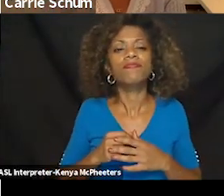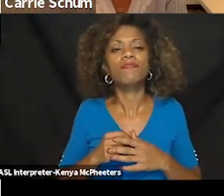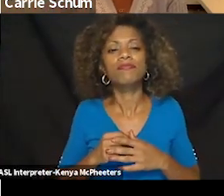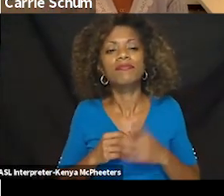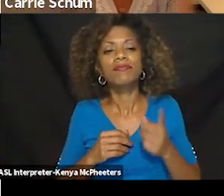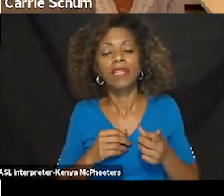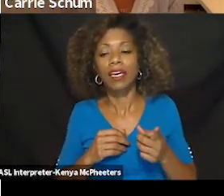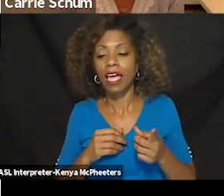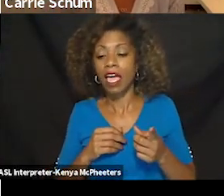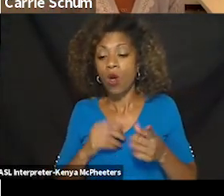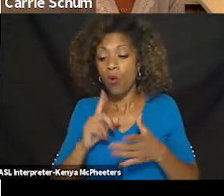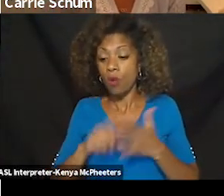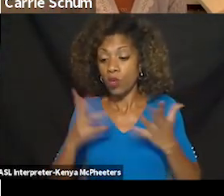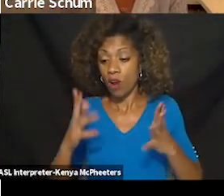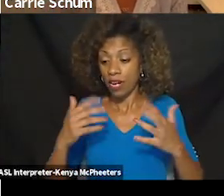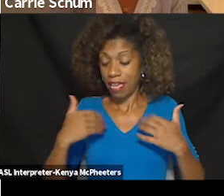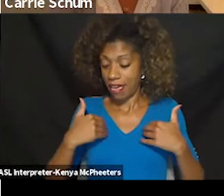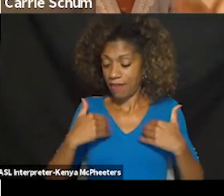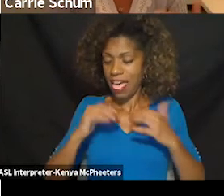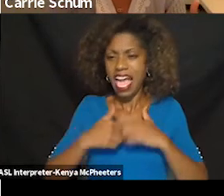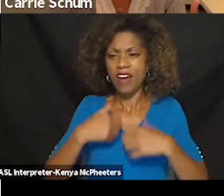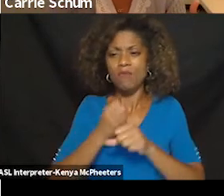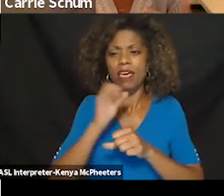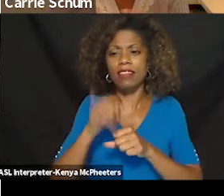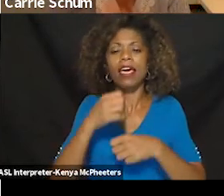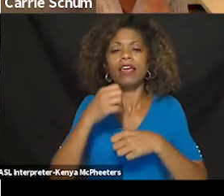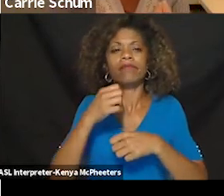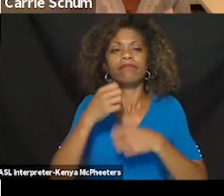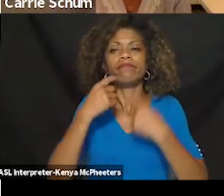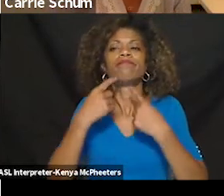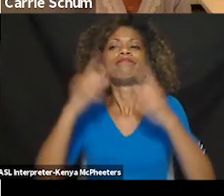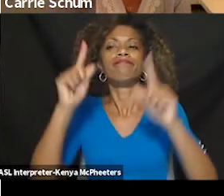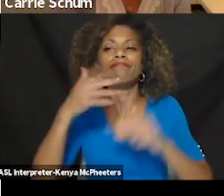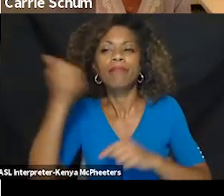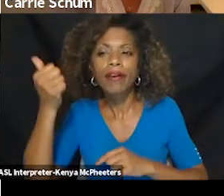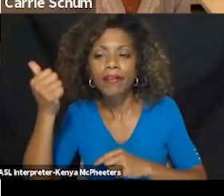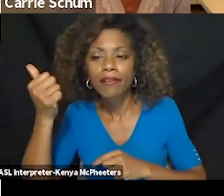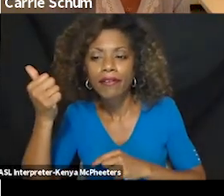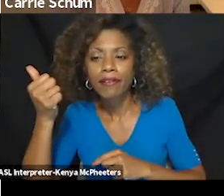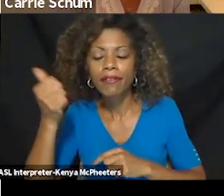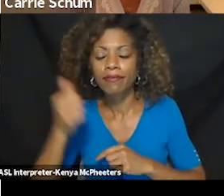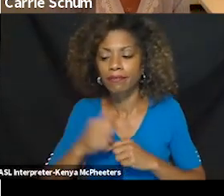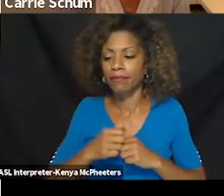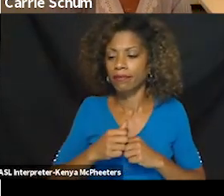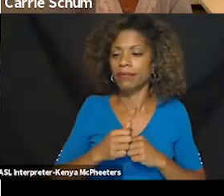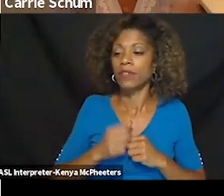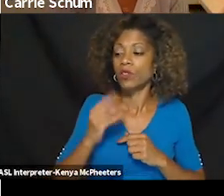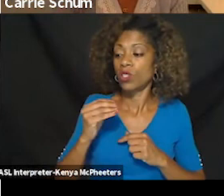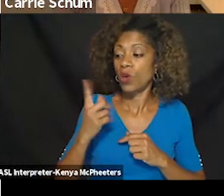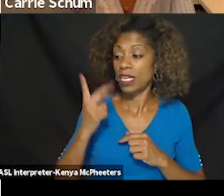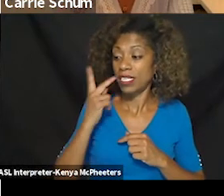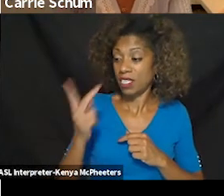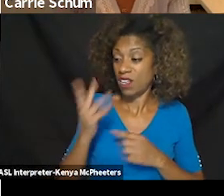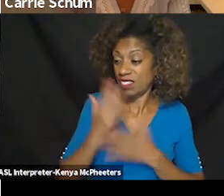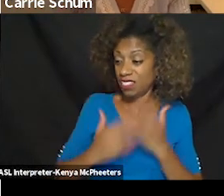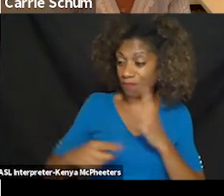better. So all of these examples and these sort of say this, not that, were pulled from things that we saw in our partners. So people were always saying, you know,